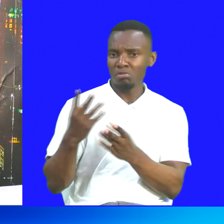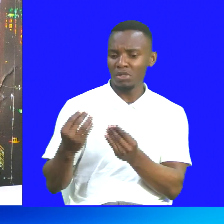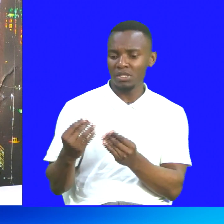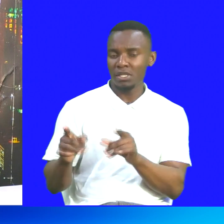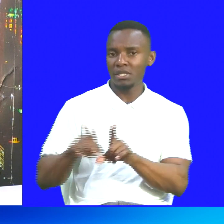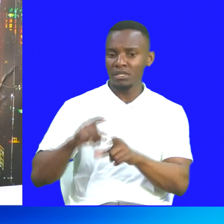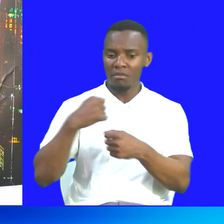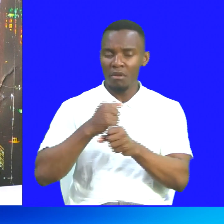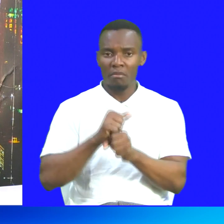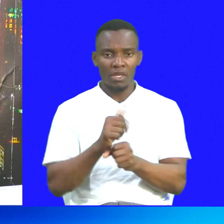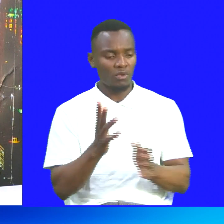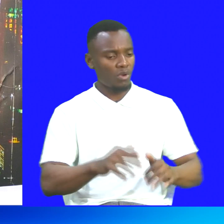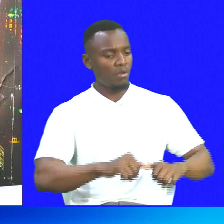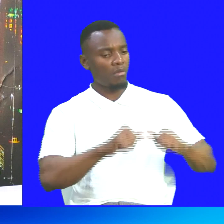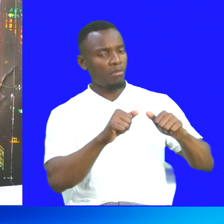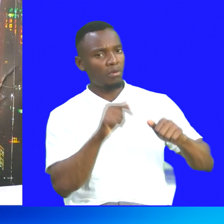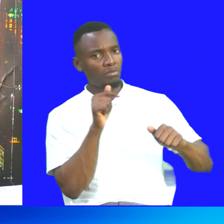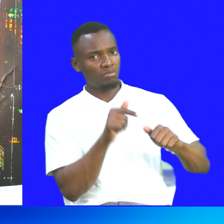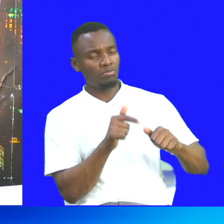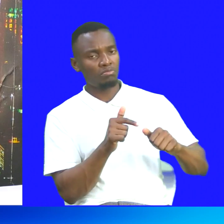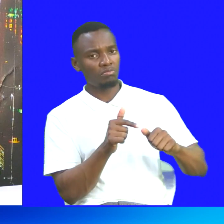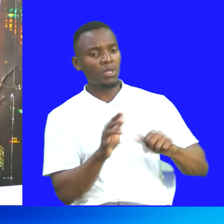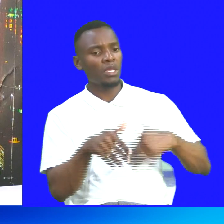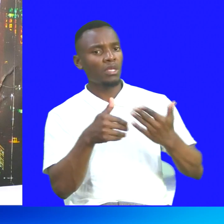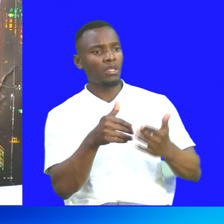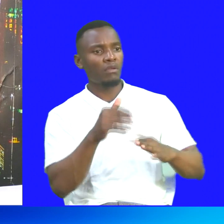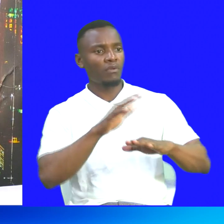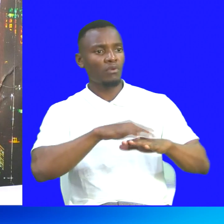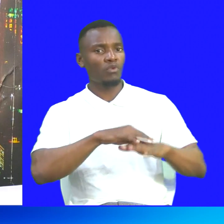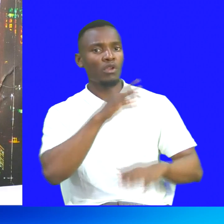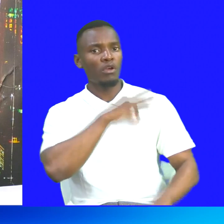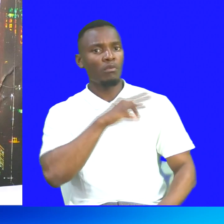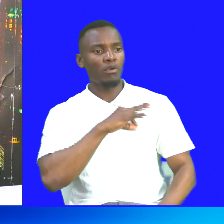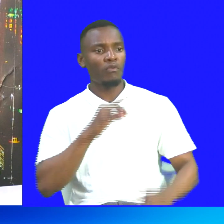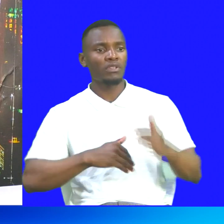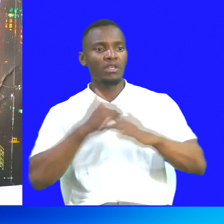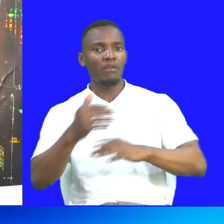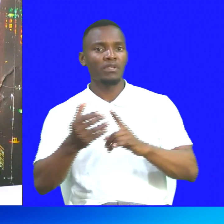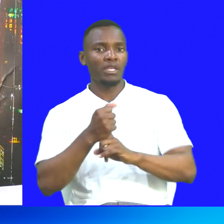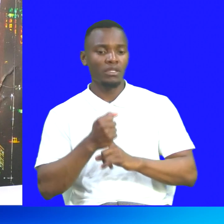their employers considerable profits after being given a chance.